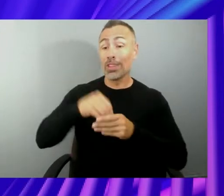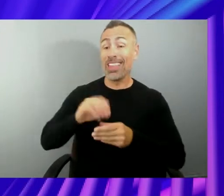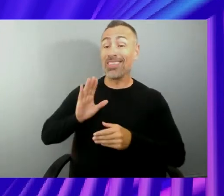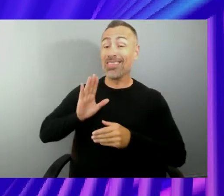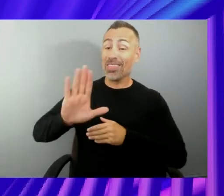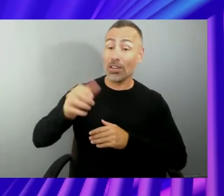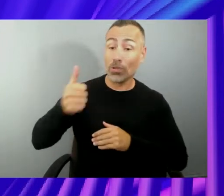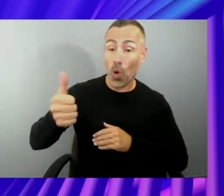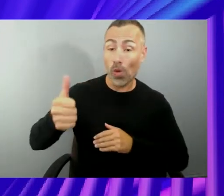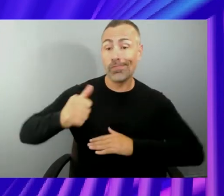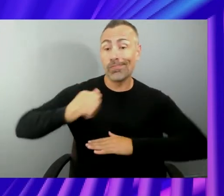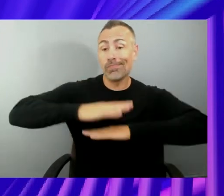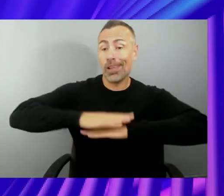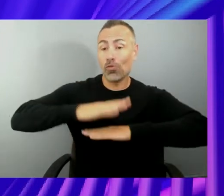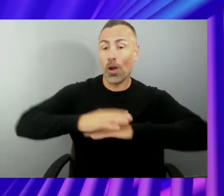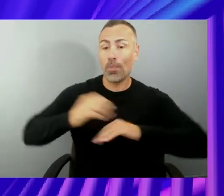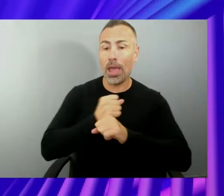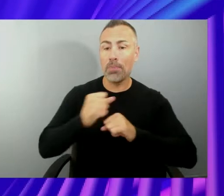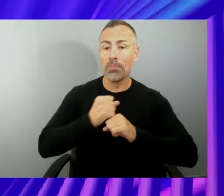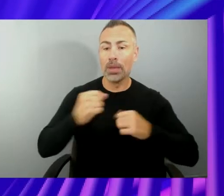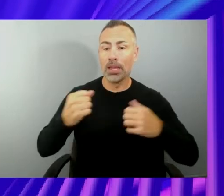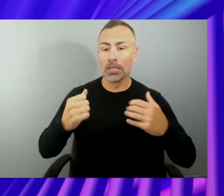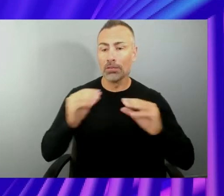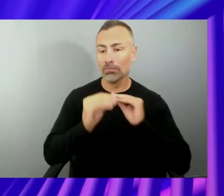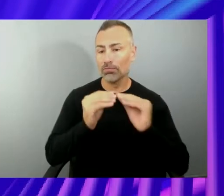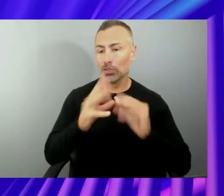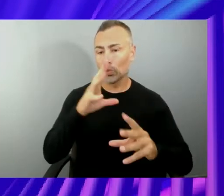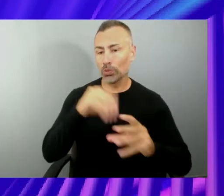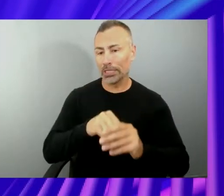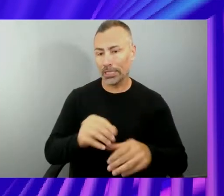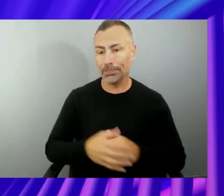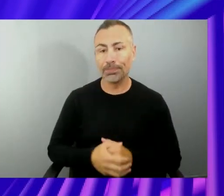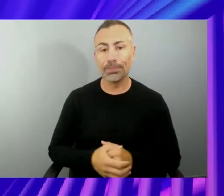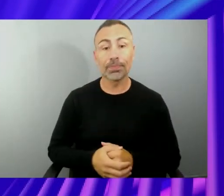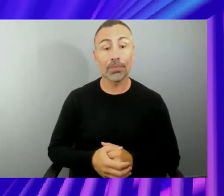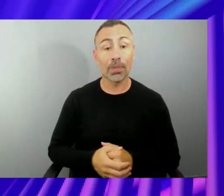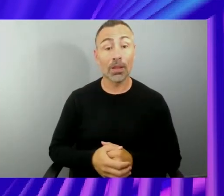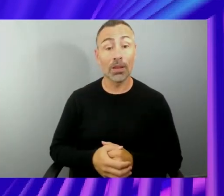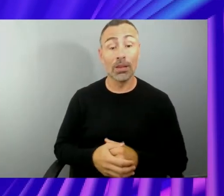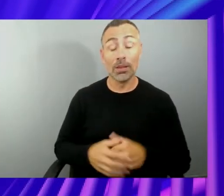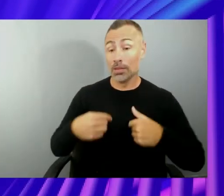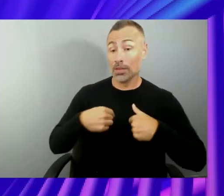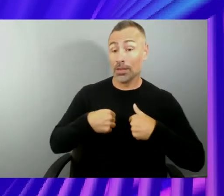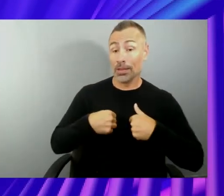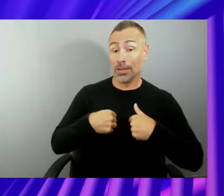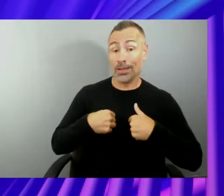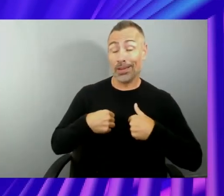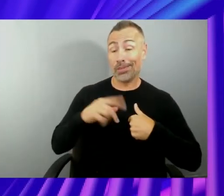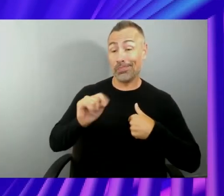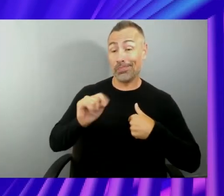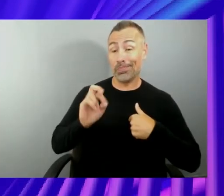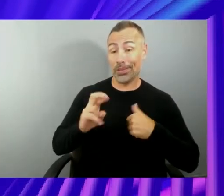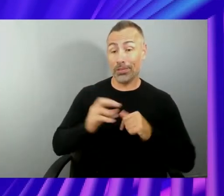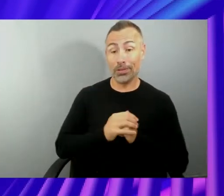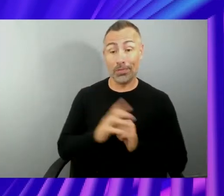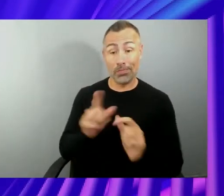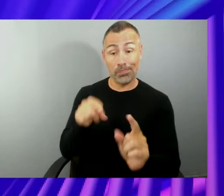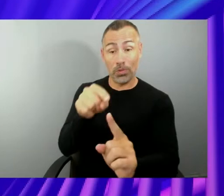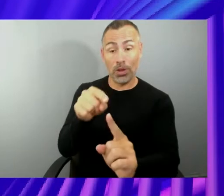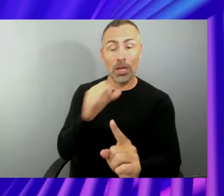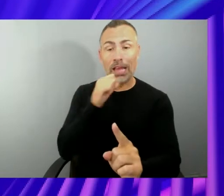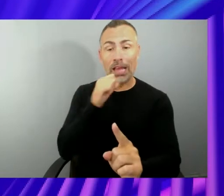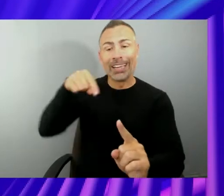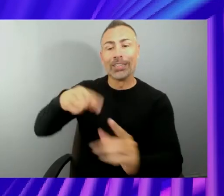remediation within their tooling. And to the point that we had before, it's not just here's a result, you've done a bad thing, we now give